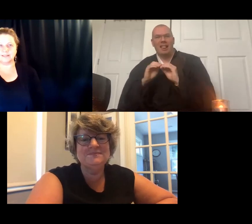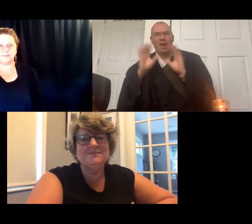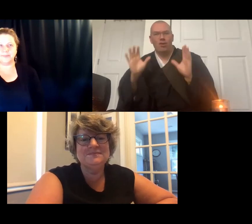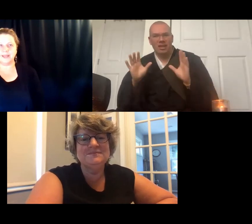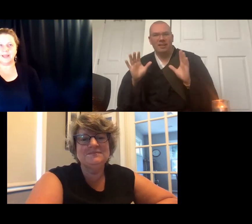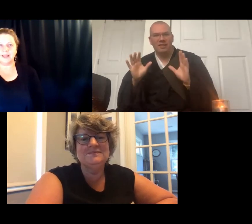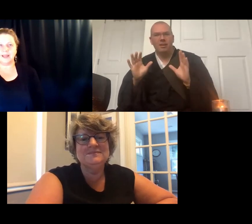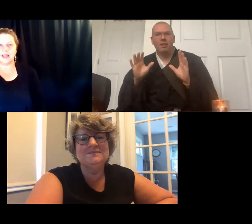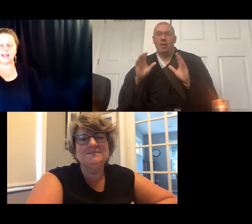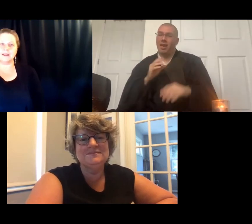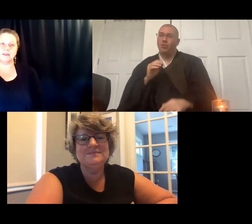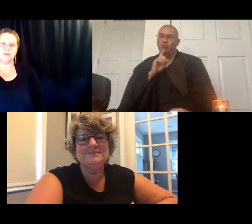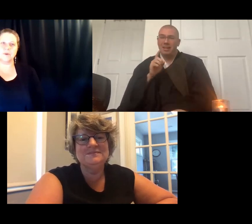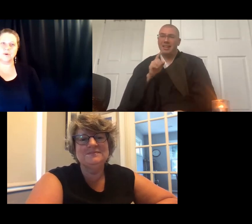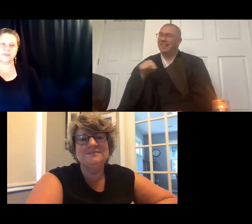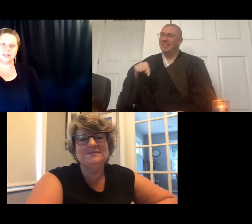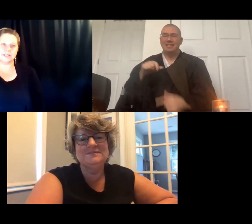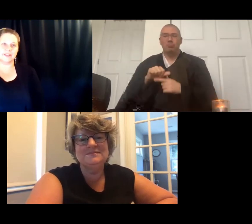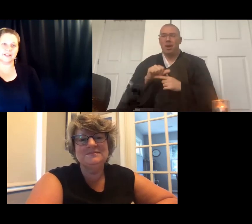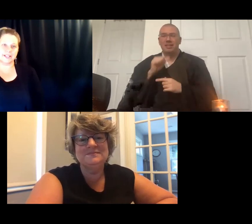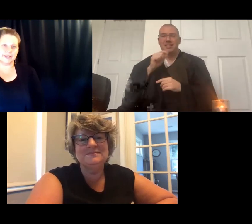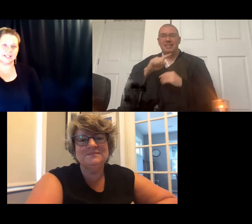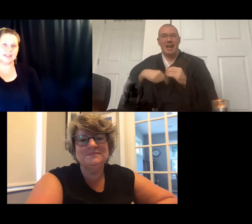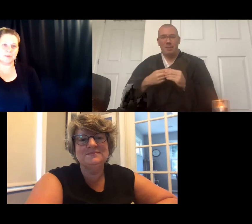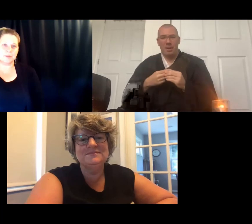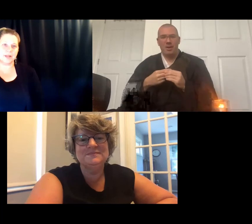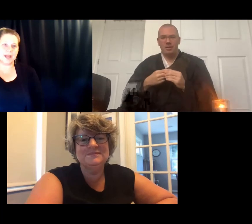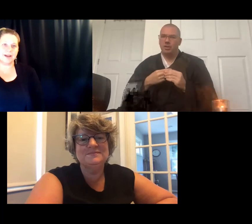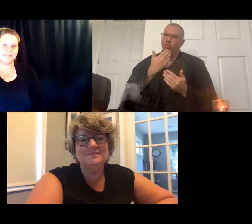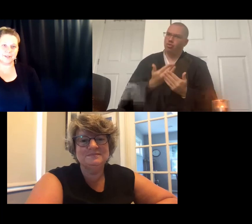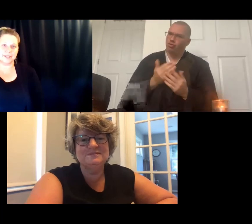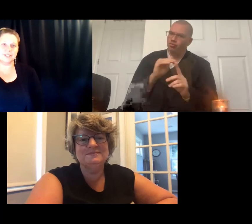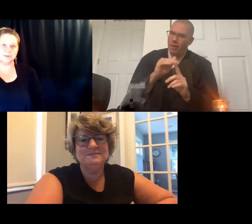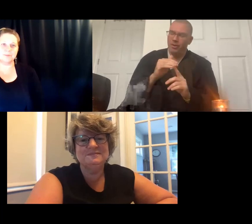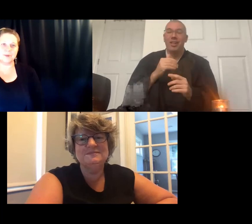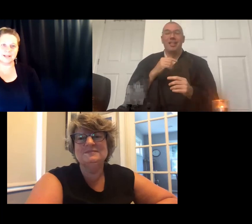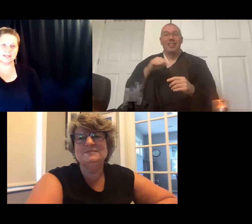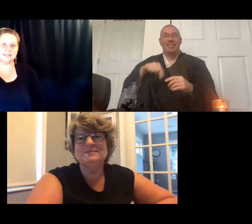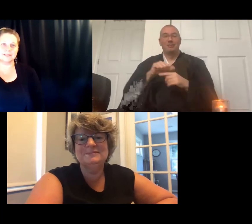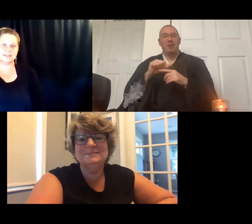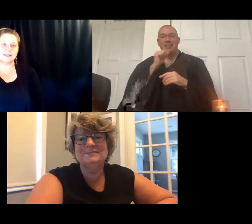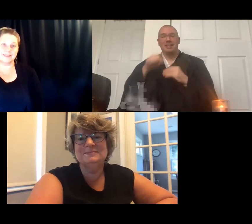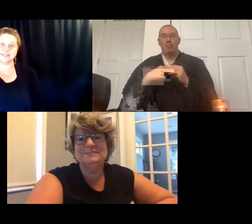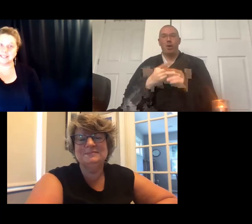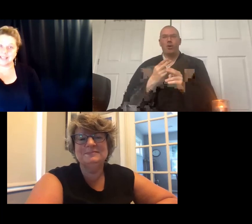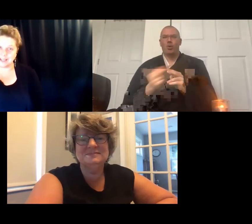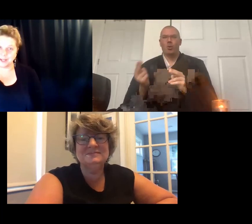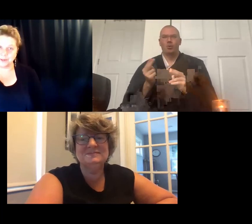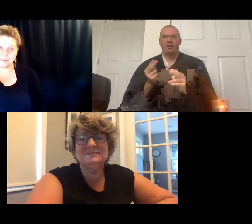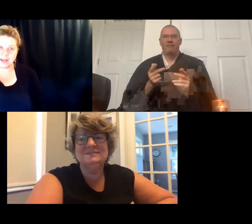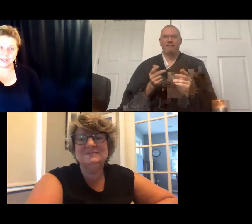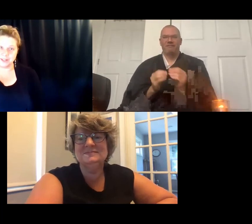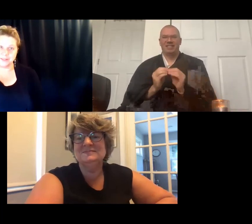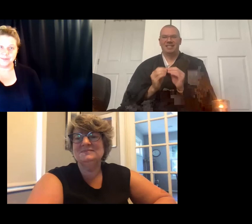practice. And the motivation and the clarity that people have for continuing a practice, and this is again a